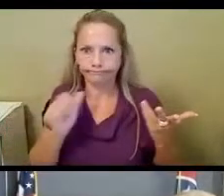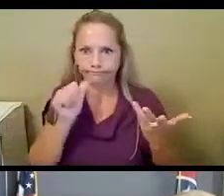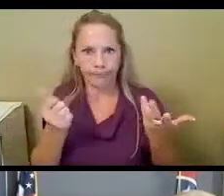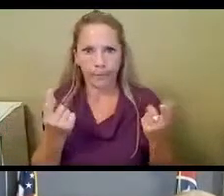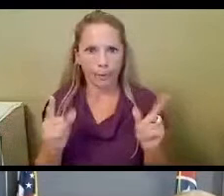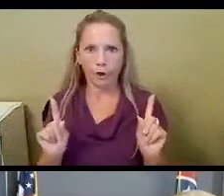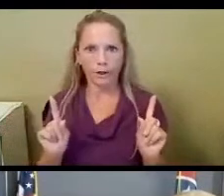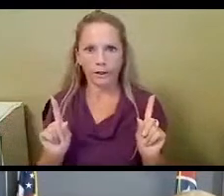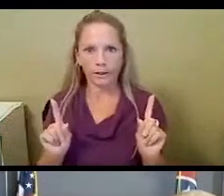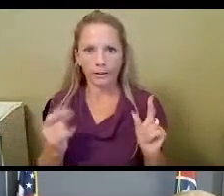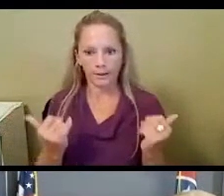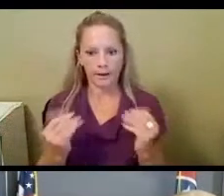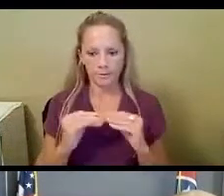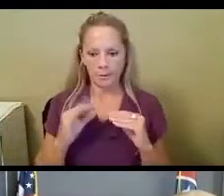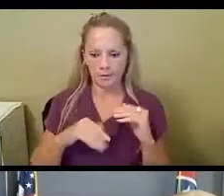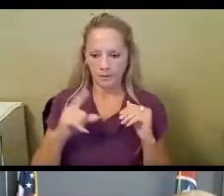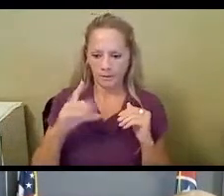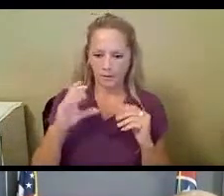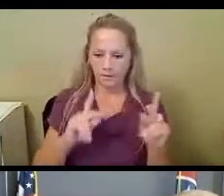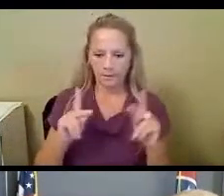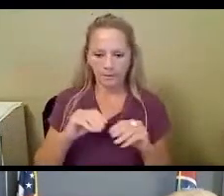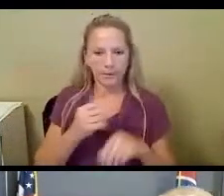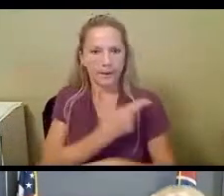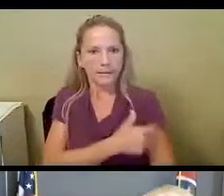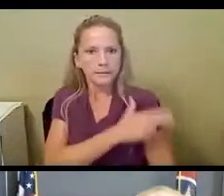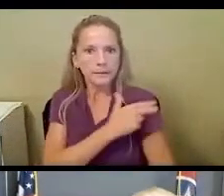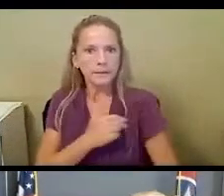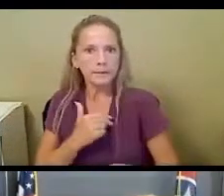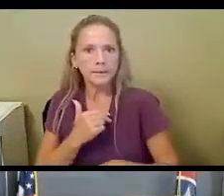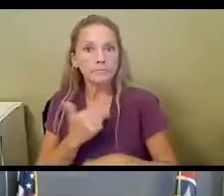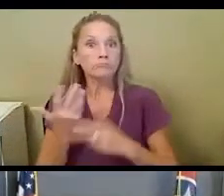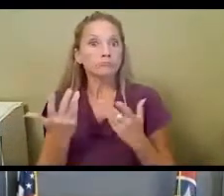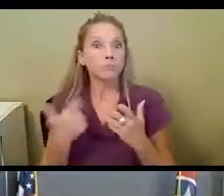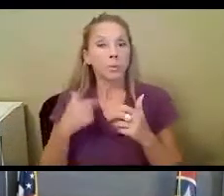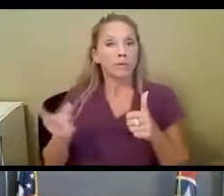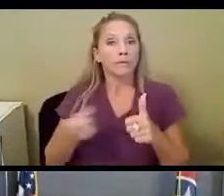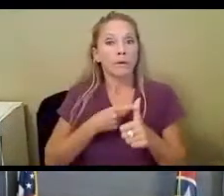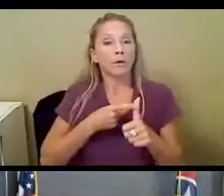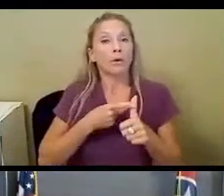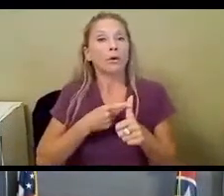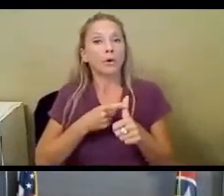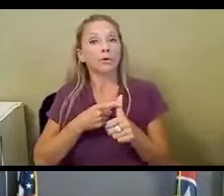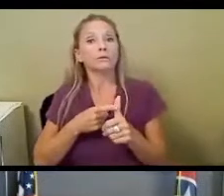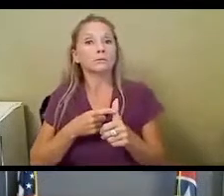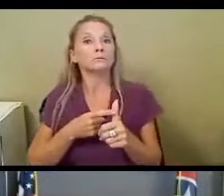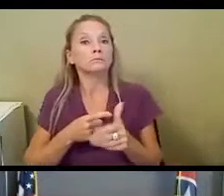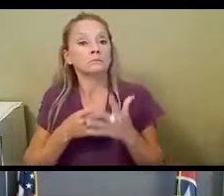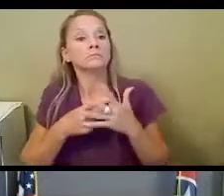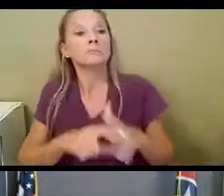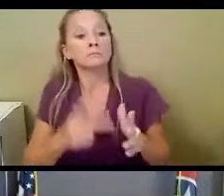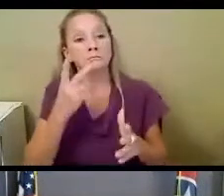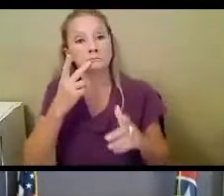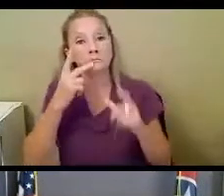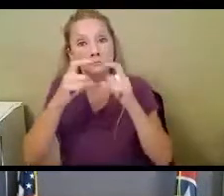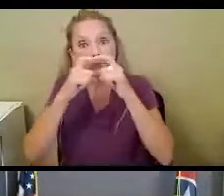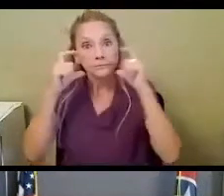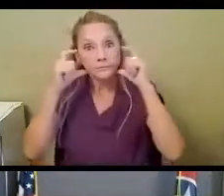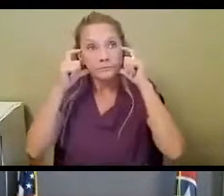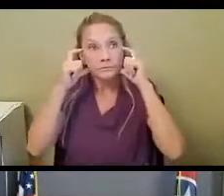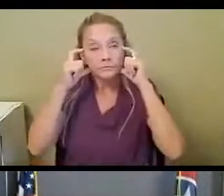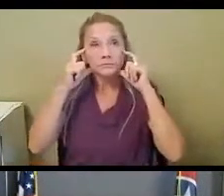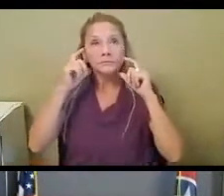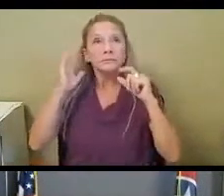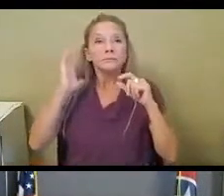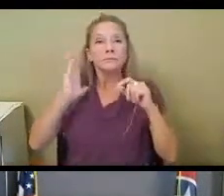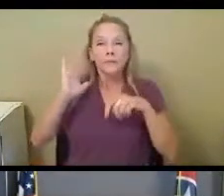the hospital. When we first initiated the mask mandate, we had 9 people on